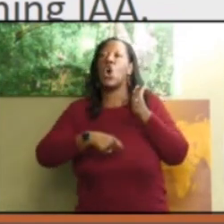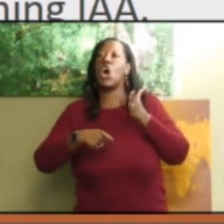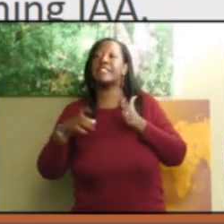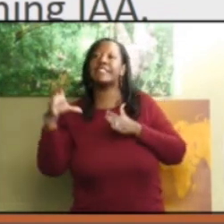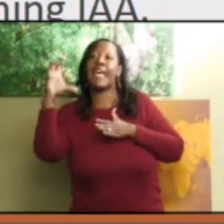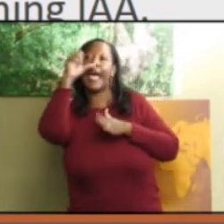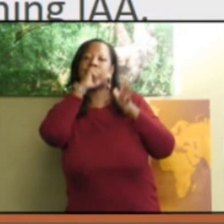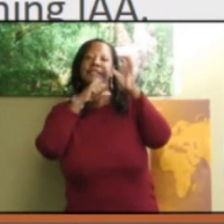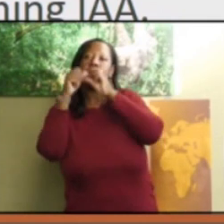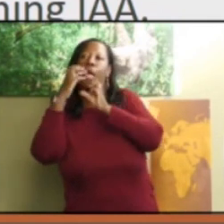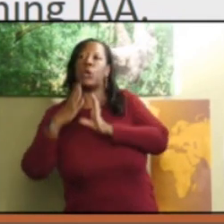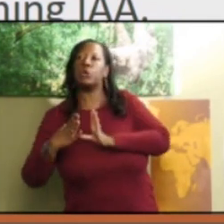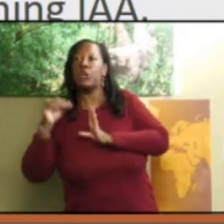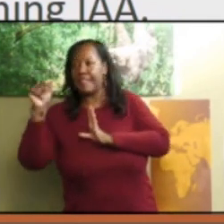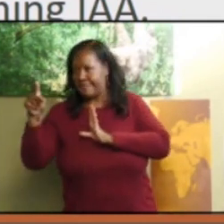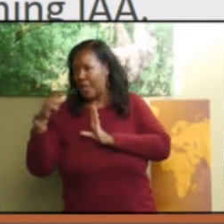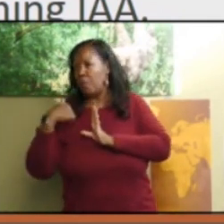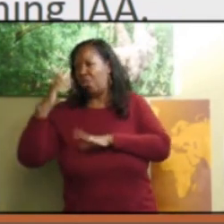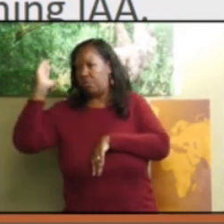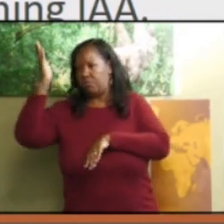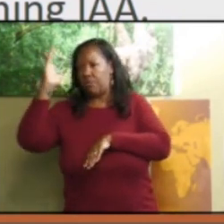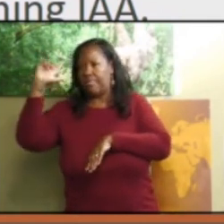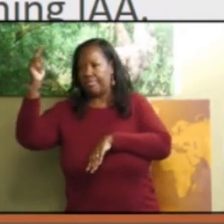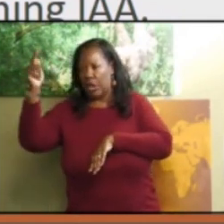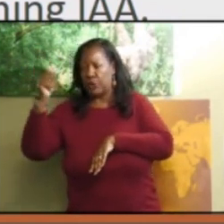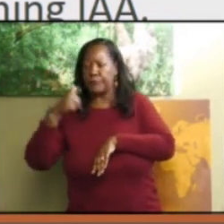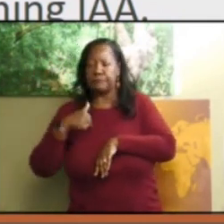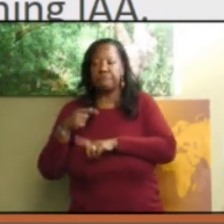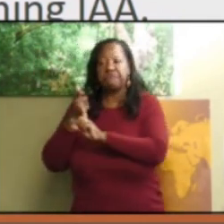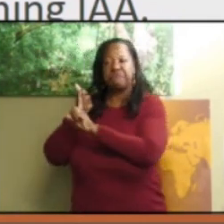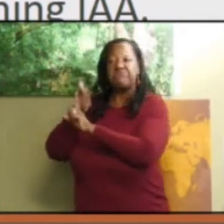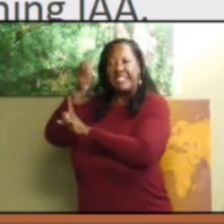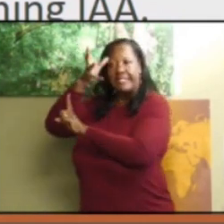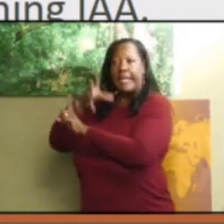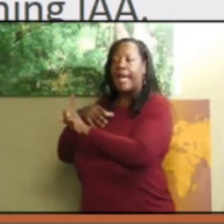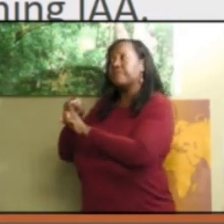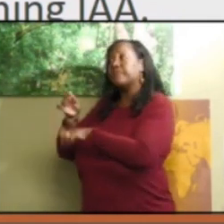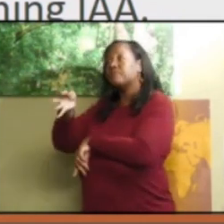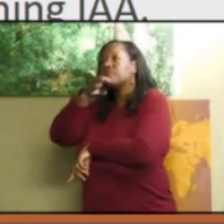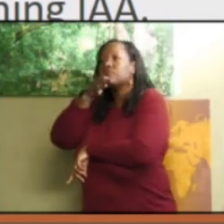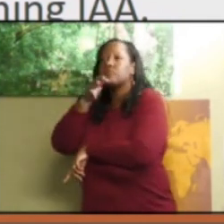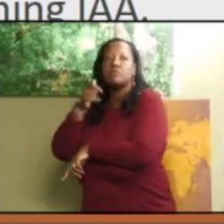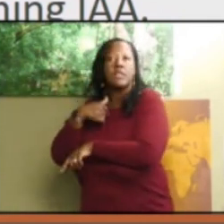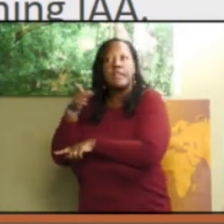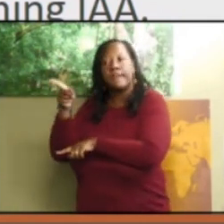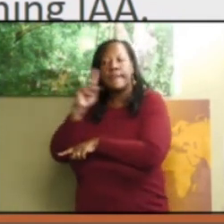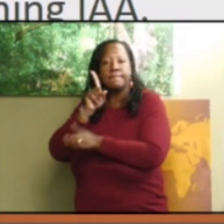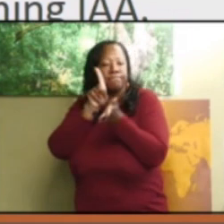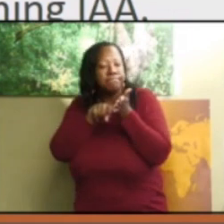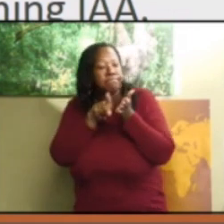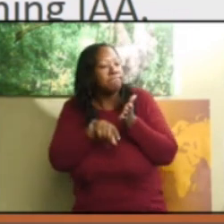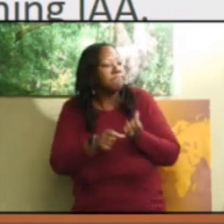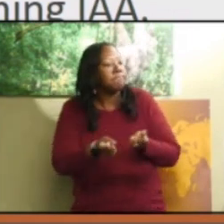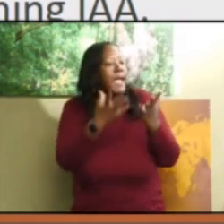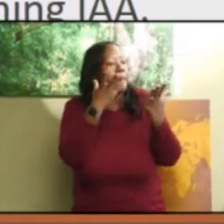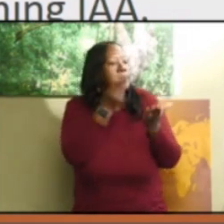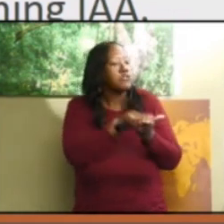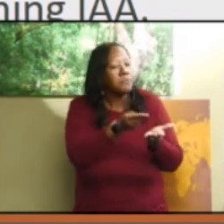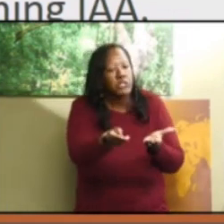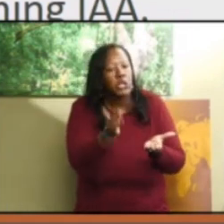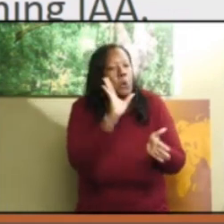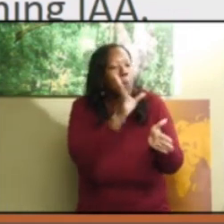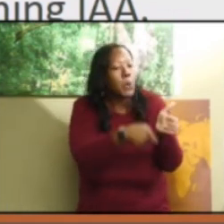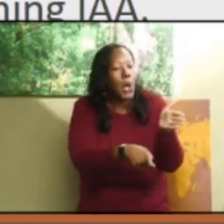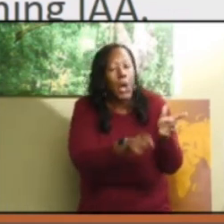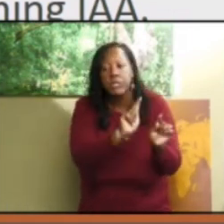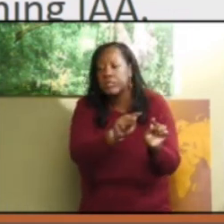this afternoon. And he has the expertise to determine how much material costs would